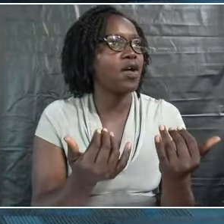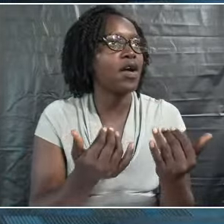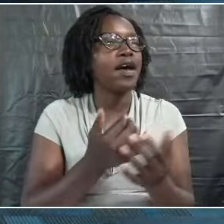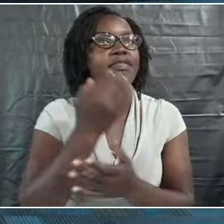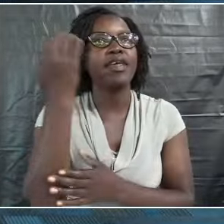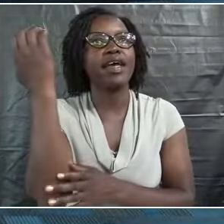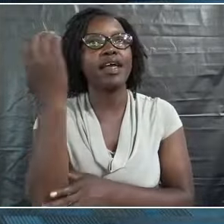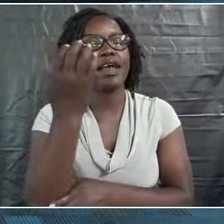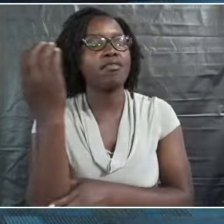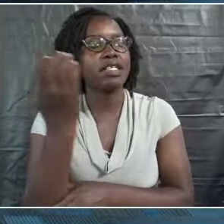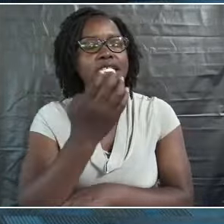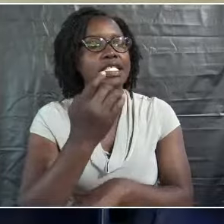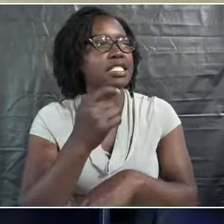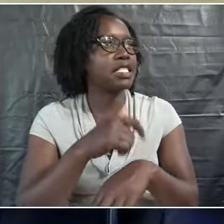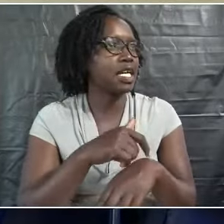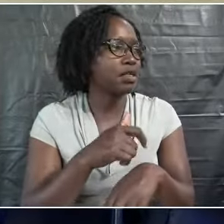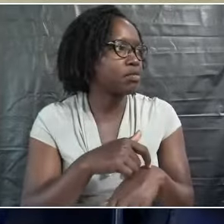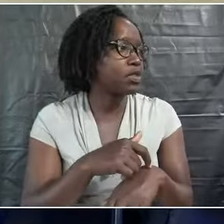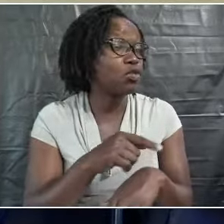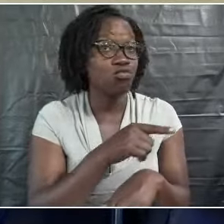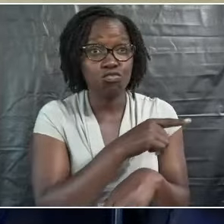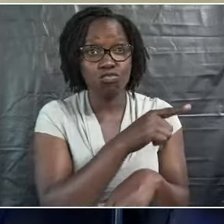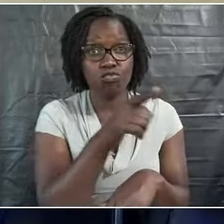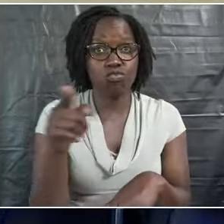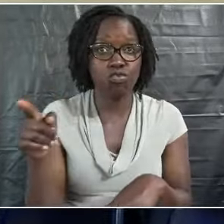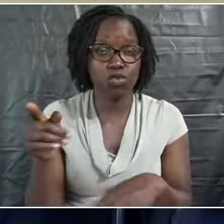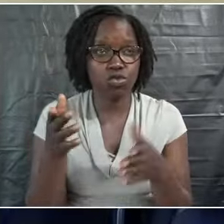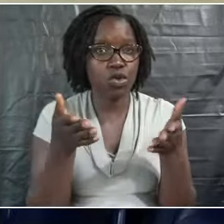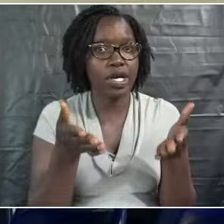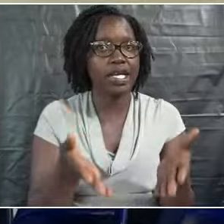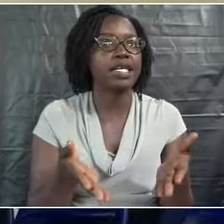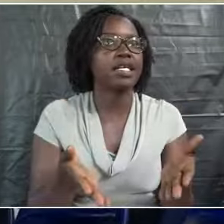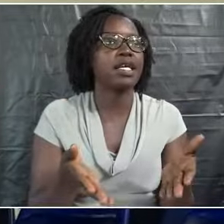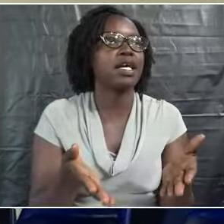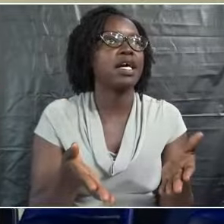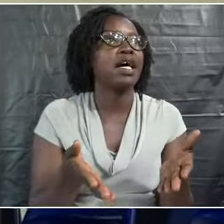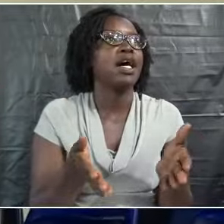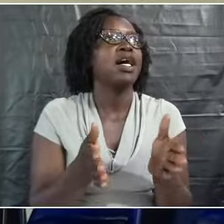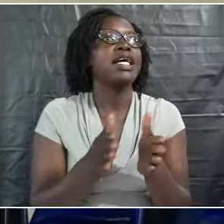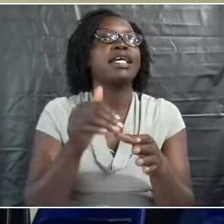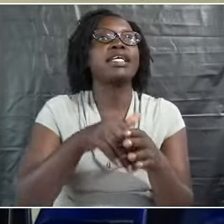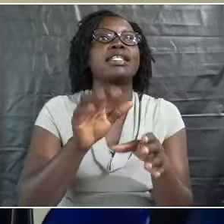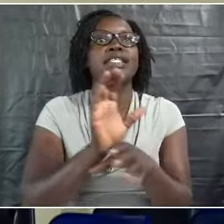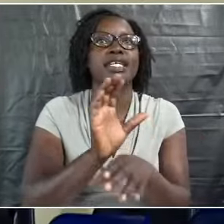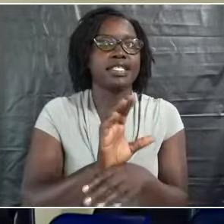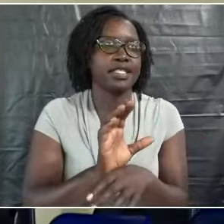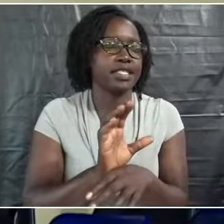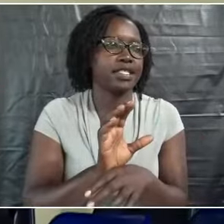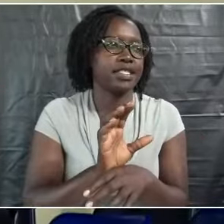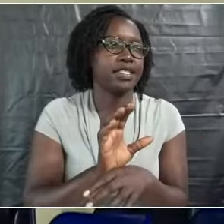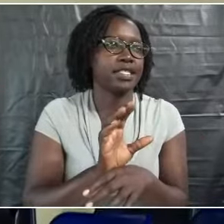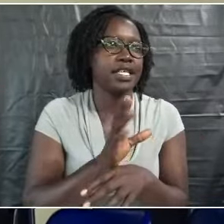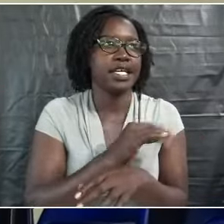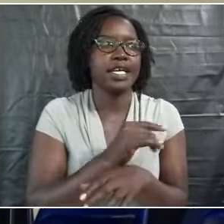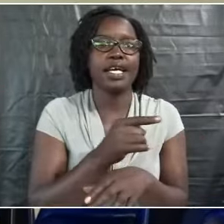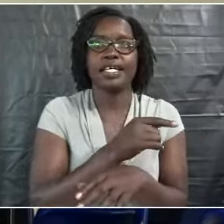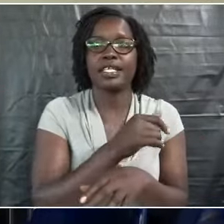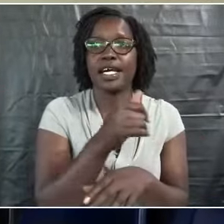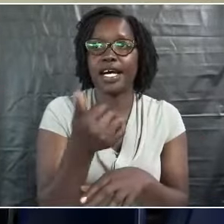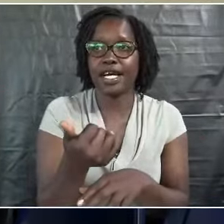evangelistic meetings. Those who are here in the auditorium and